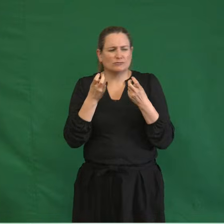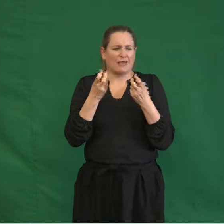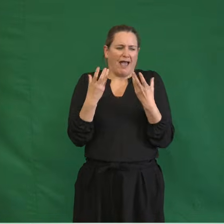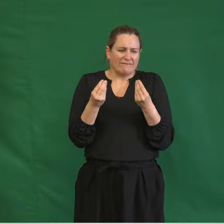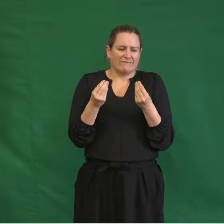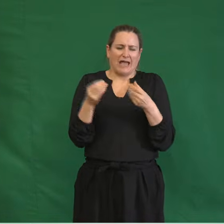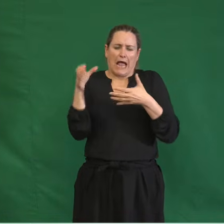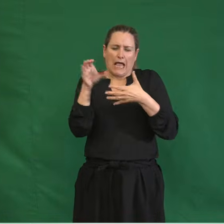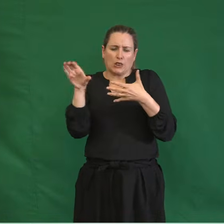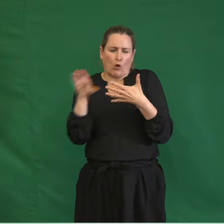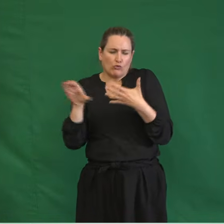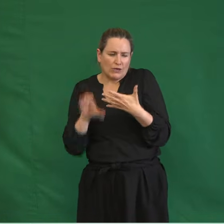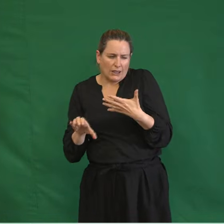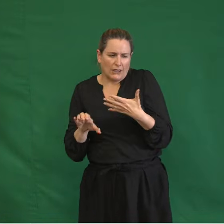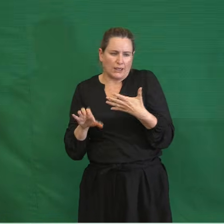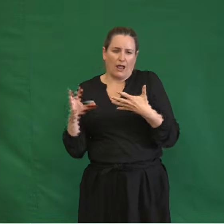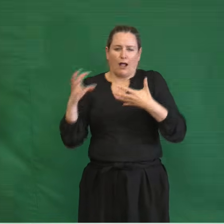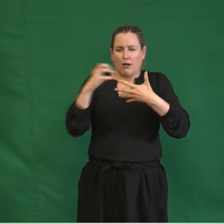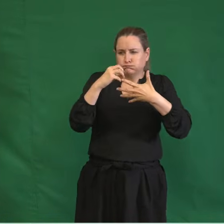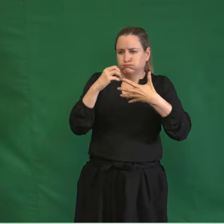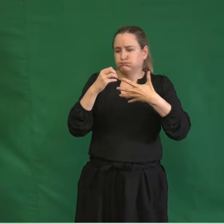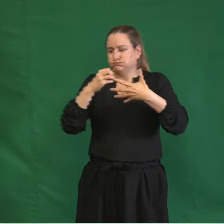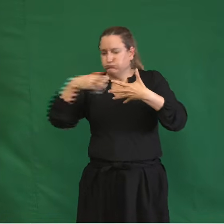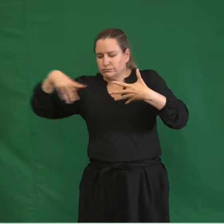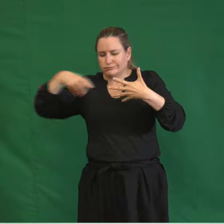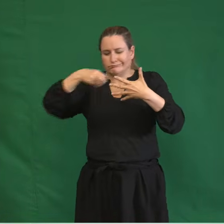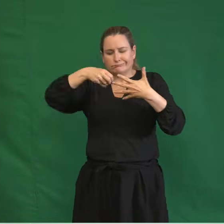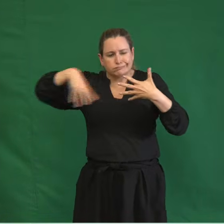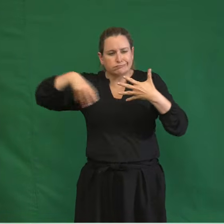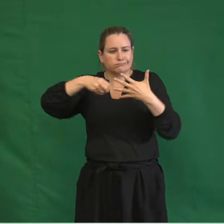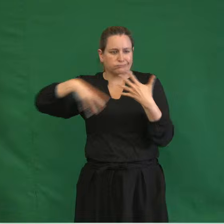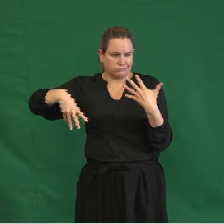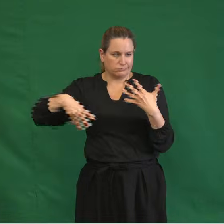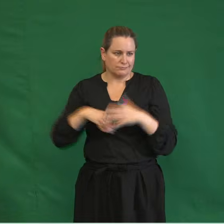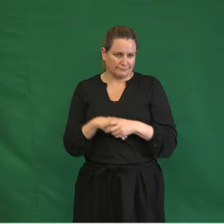also utilizing what we've learned from the LMS environment.